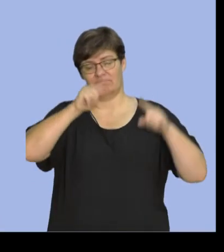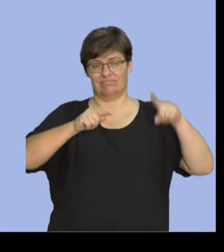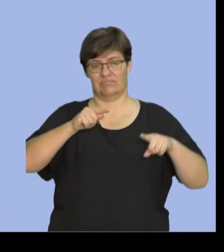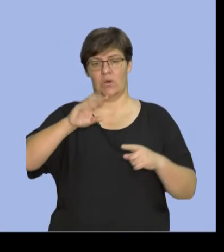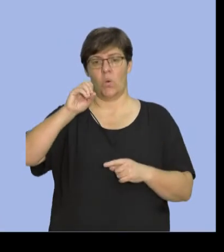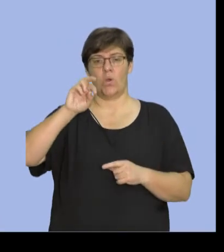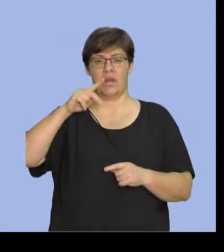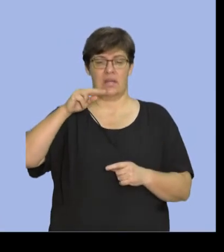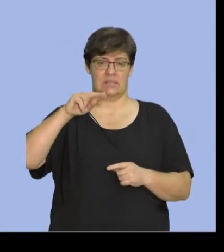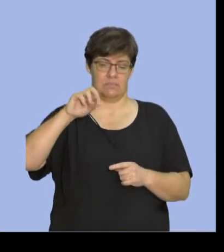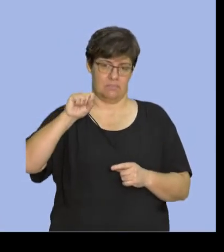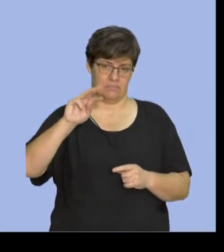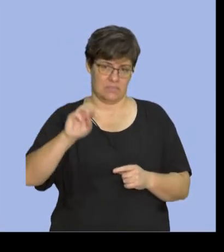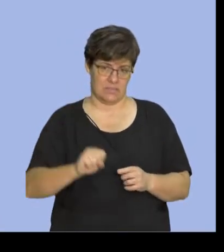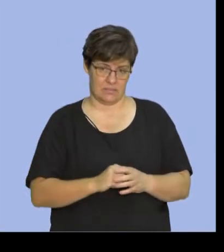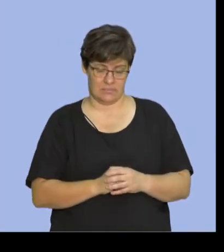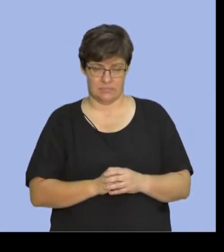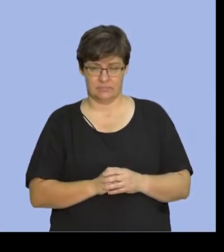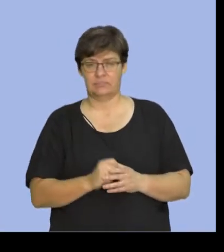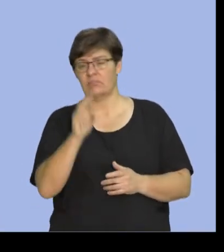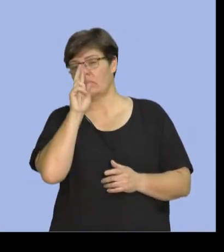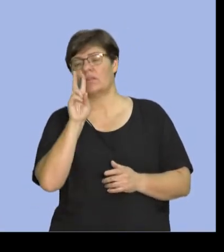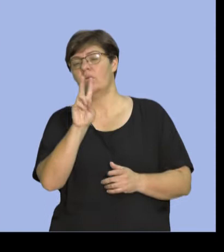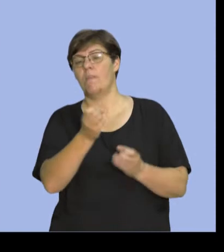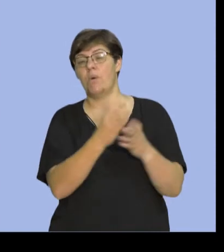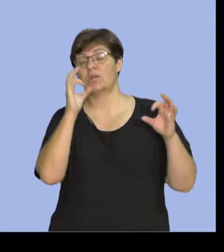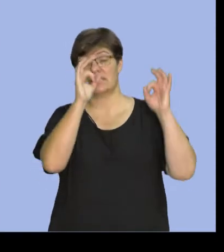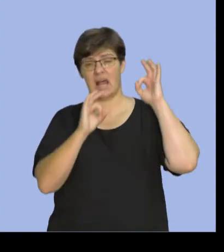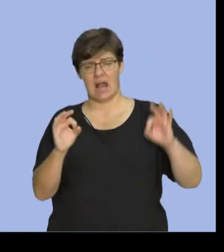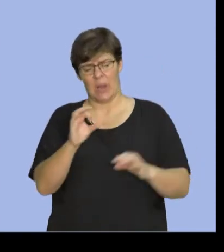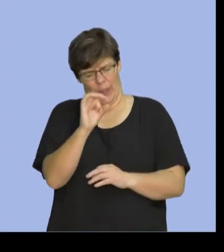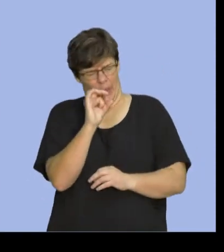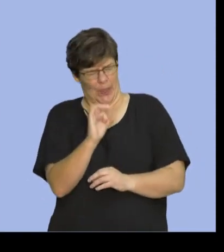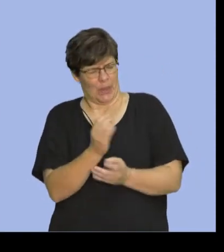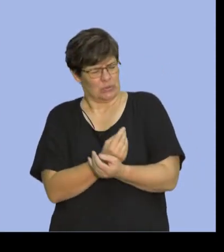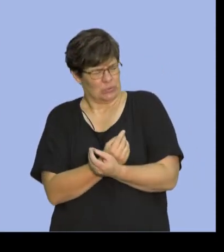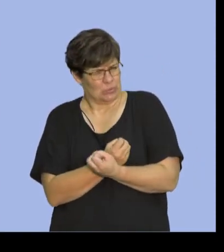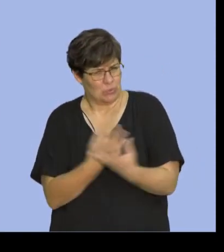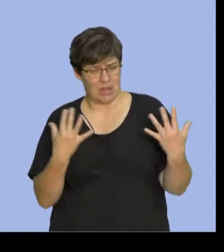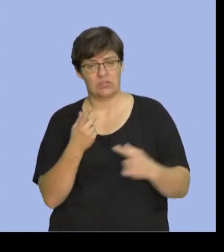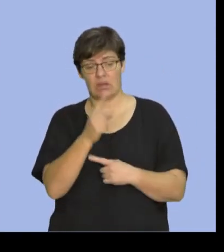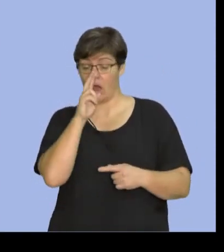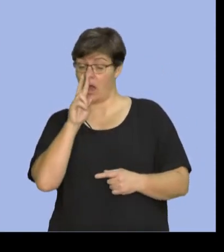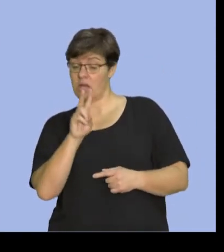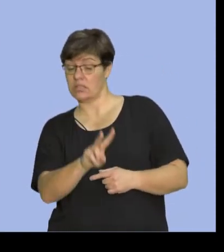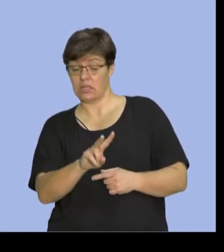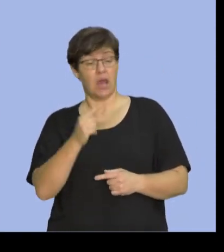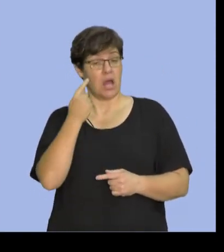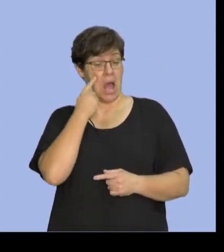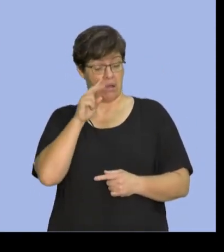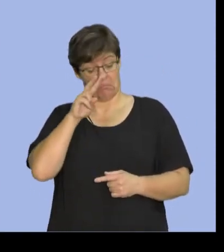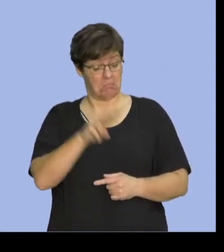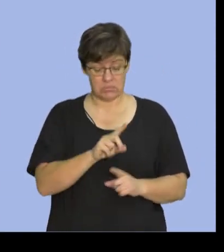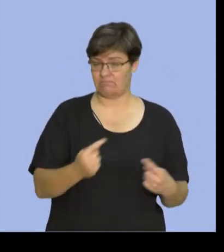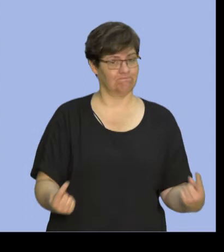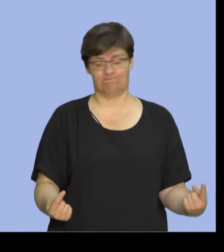organisms. Note that most cells are too small to be seen with an unaided eye or